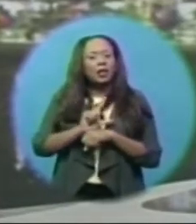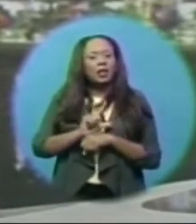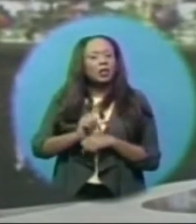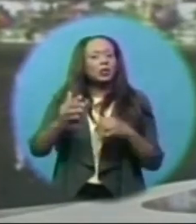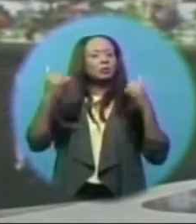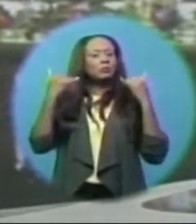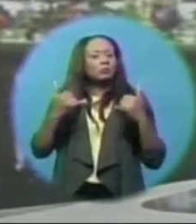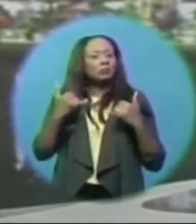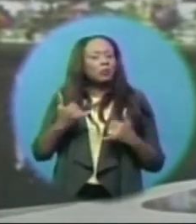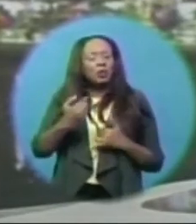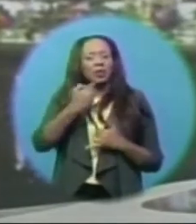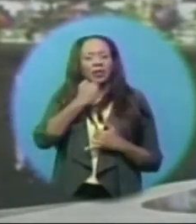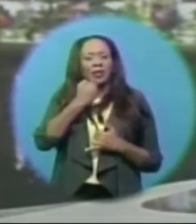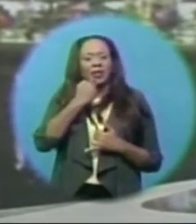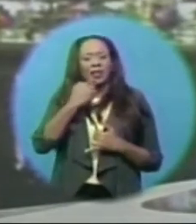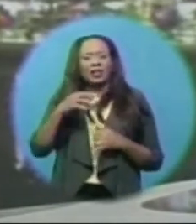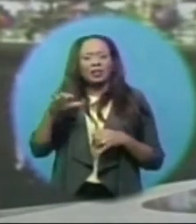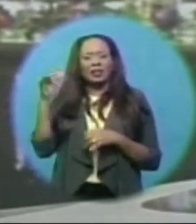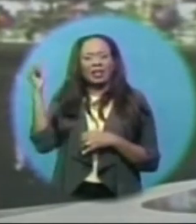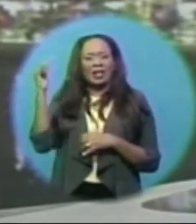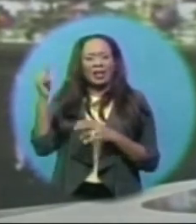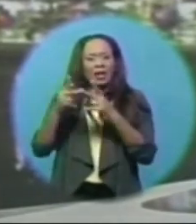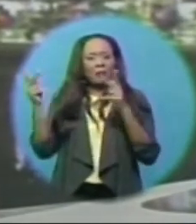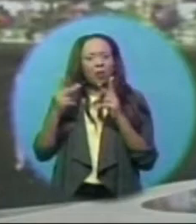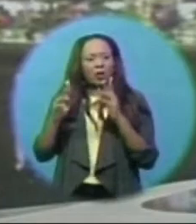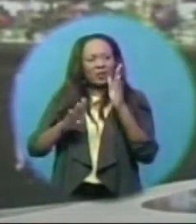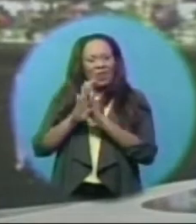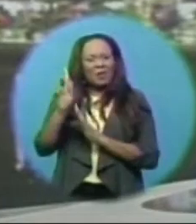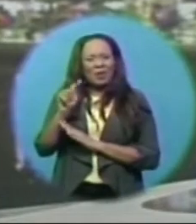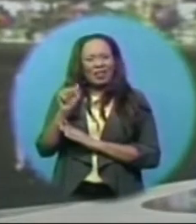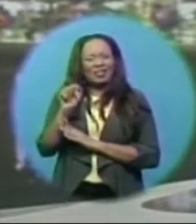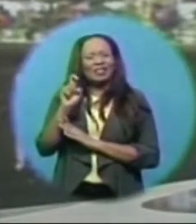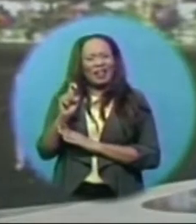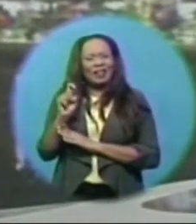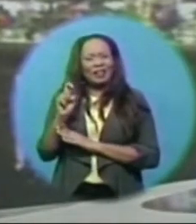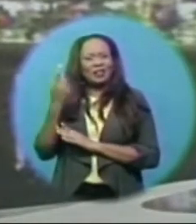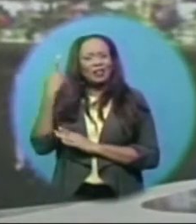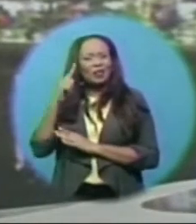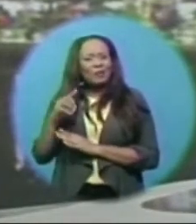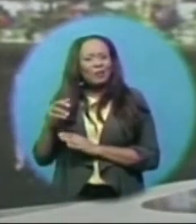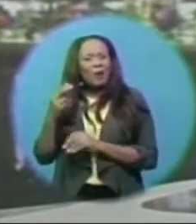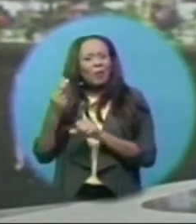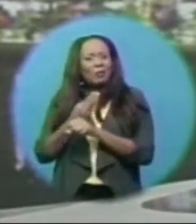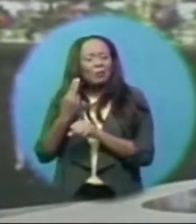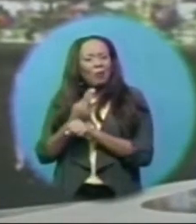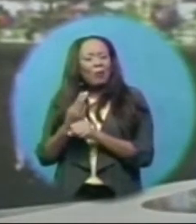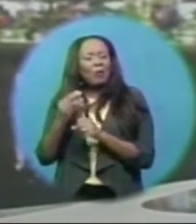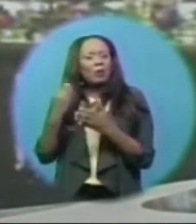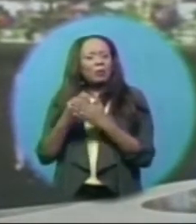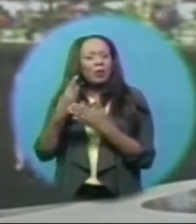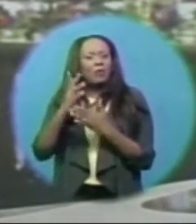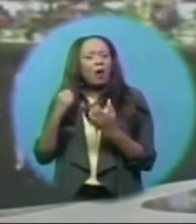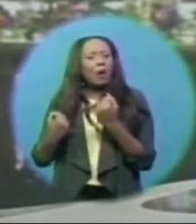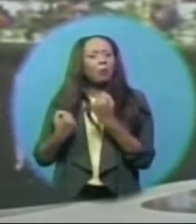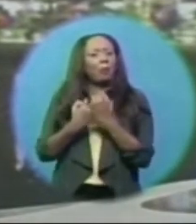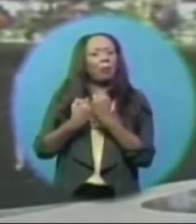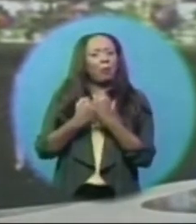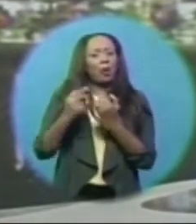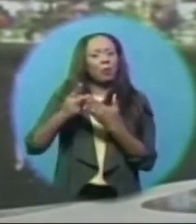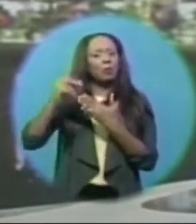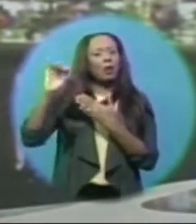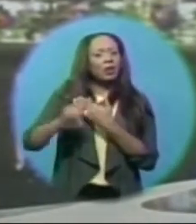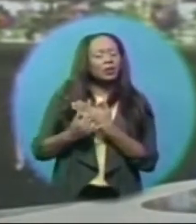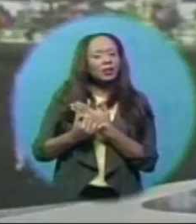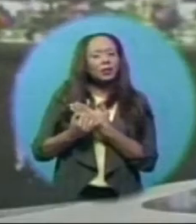down on his aversion to the imposition of an airport development tax to finance the Uanora Airport project. He addressed the